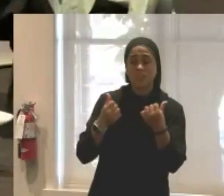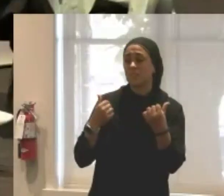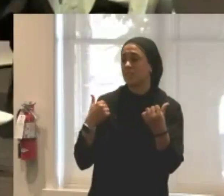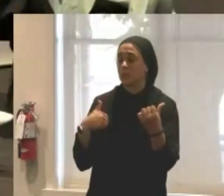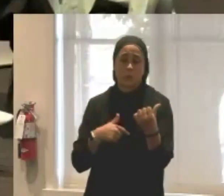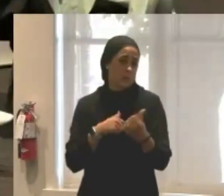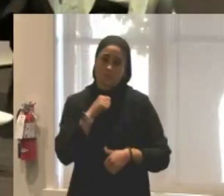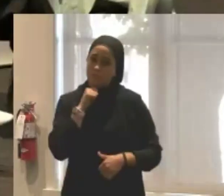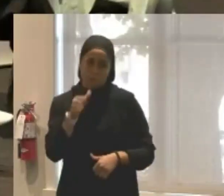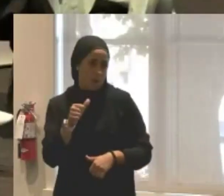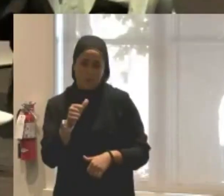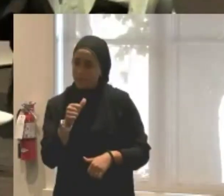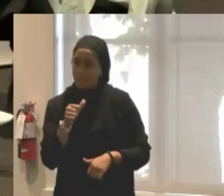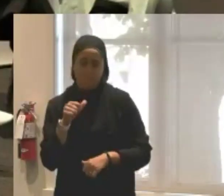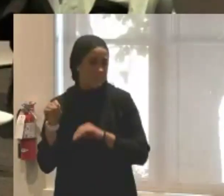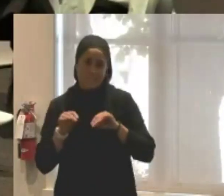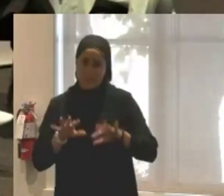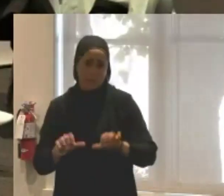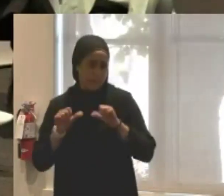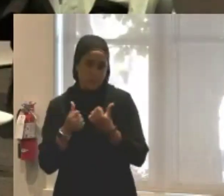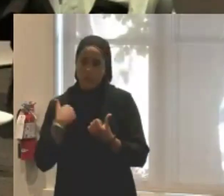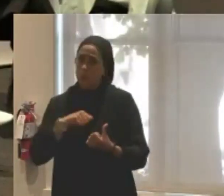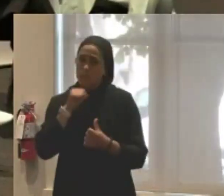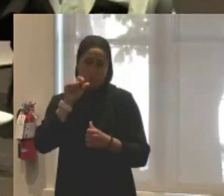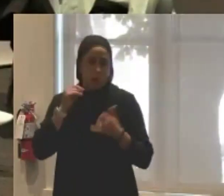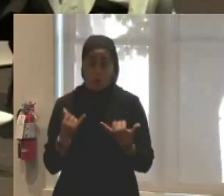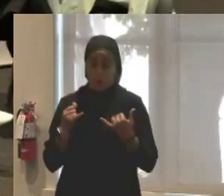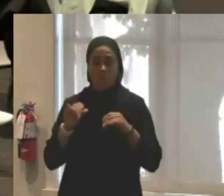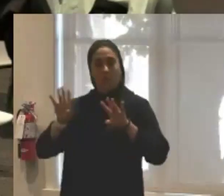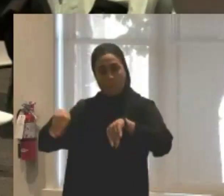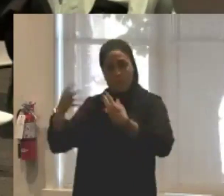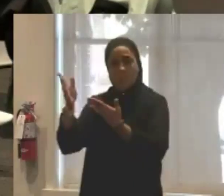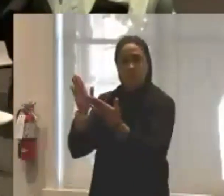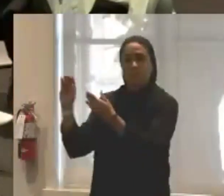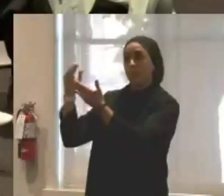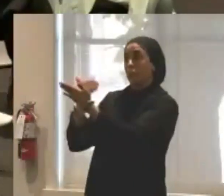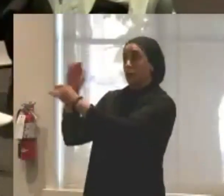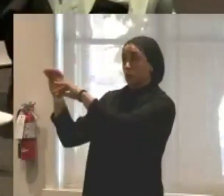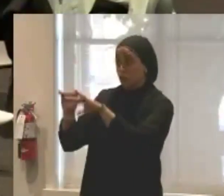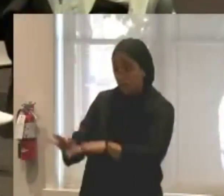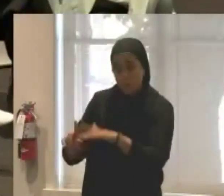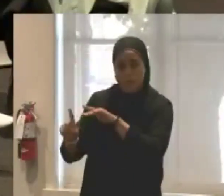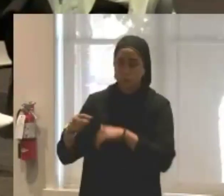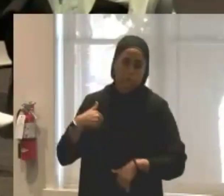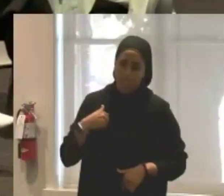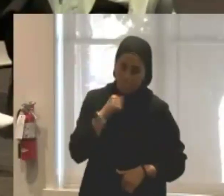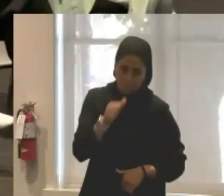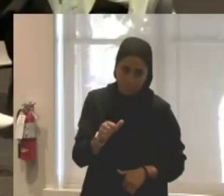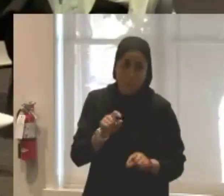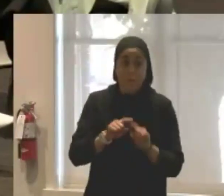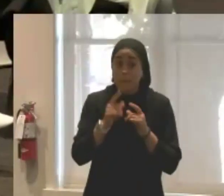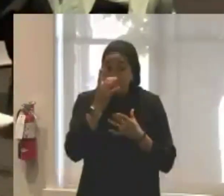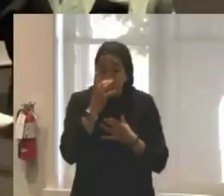serving kind of like newcomers or refugees. But interestingly, we happen to have lots